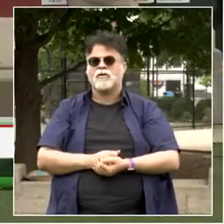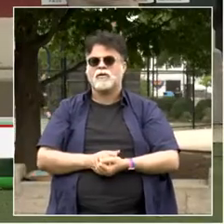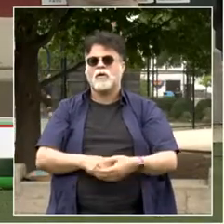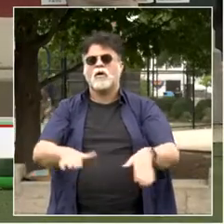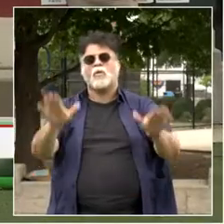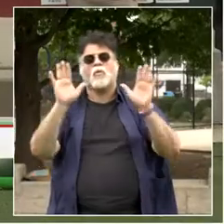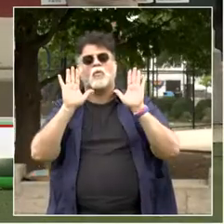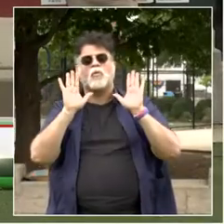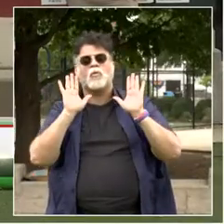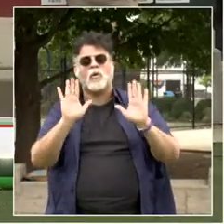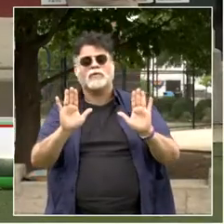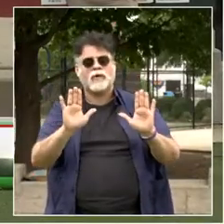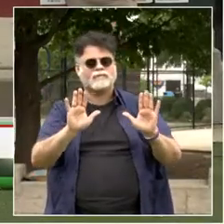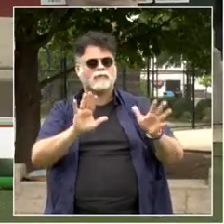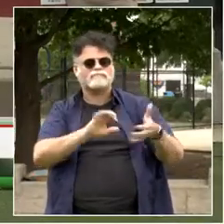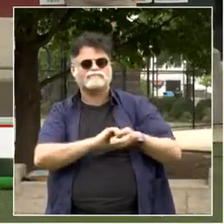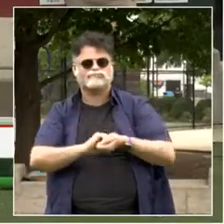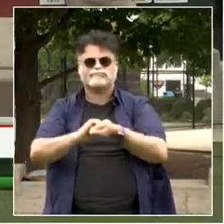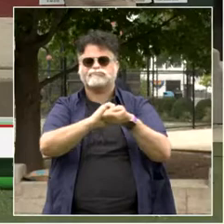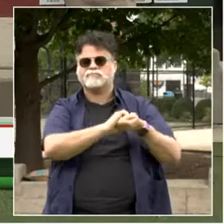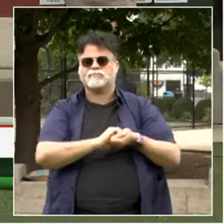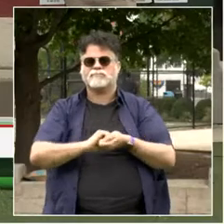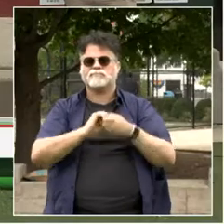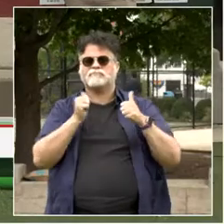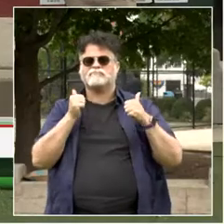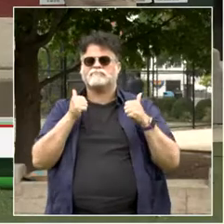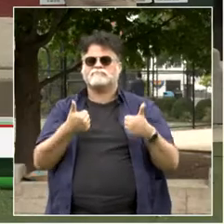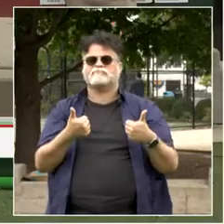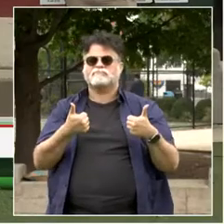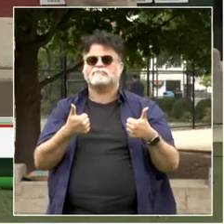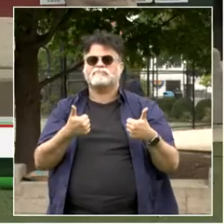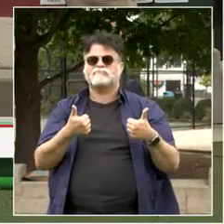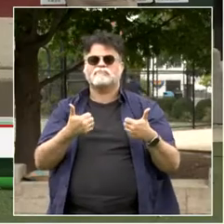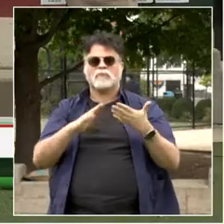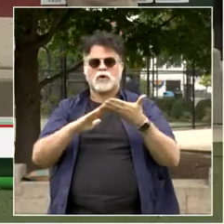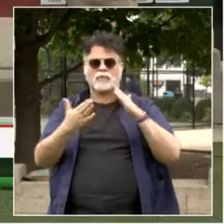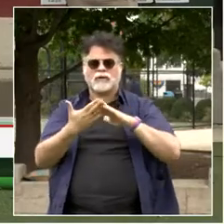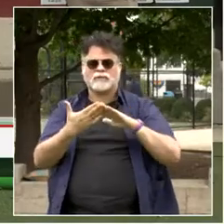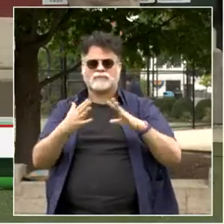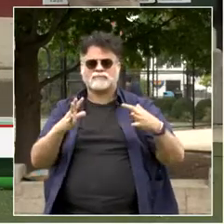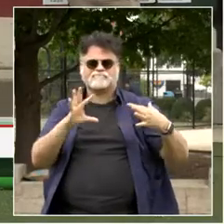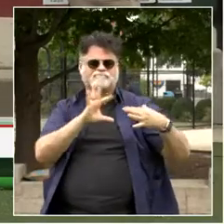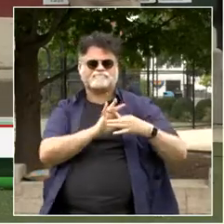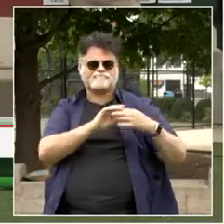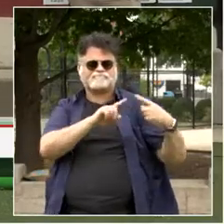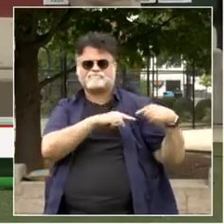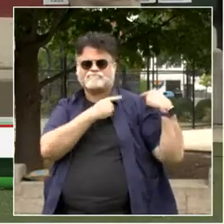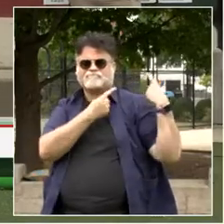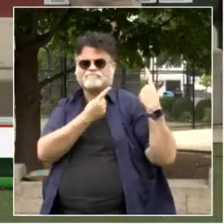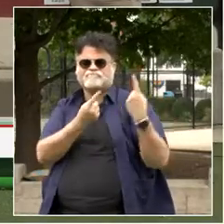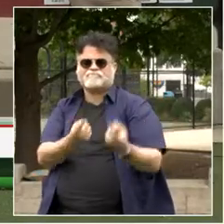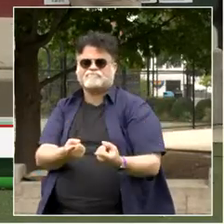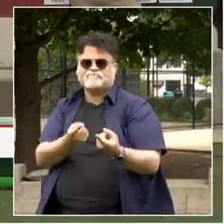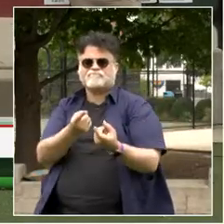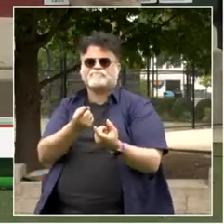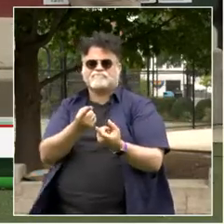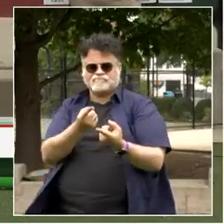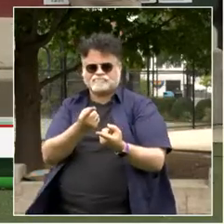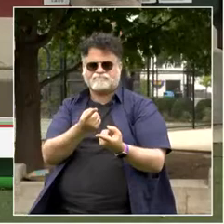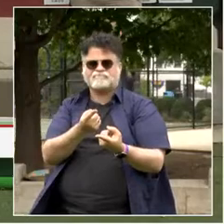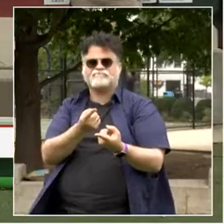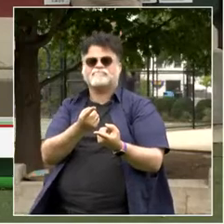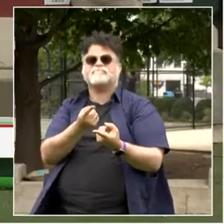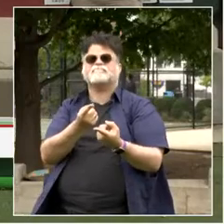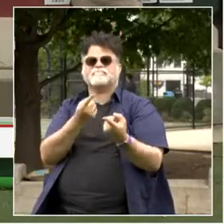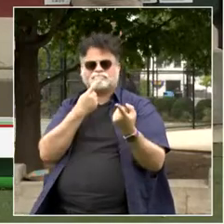in this community. They've been great partners from the funding to your support. It's been a long journey, so I want to thank you for all that you've done. At